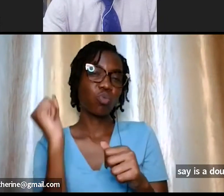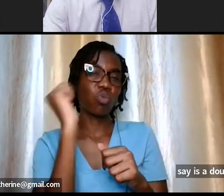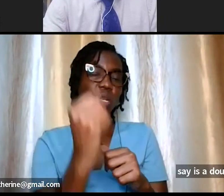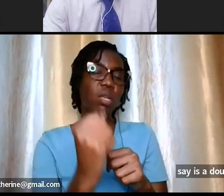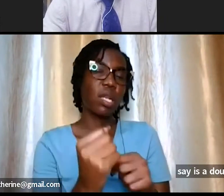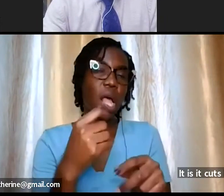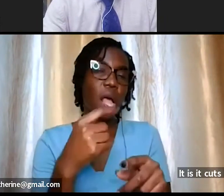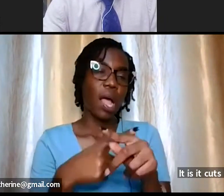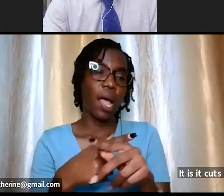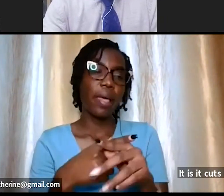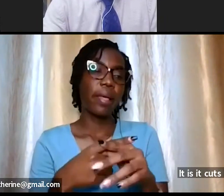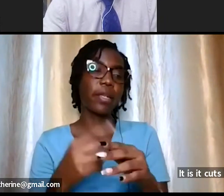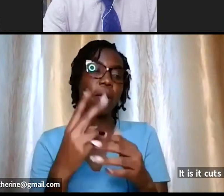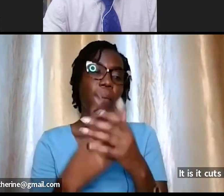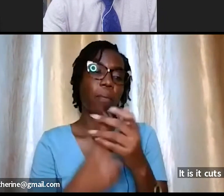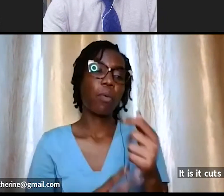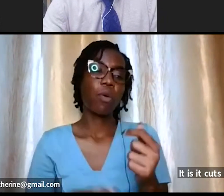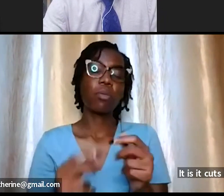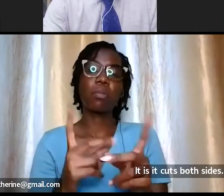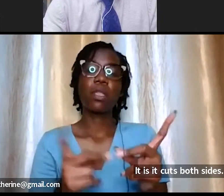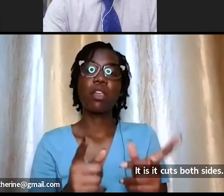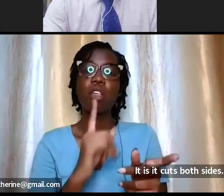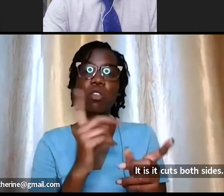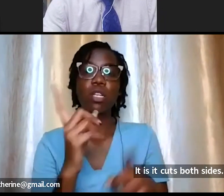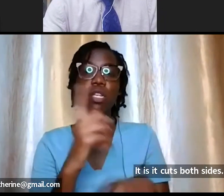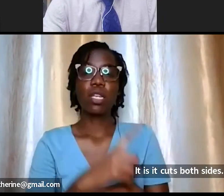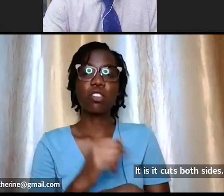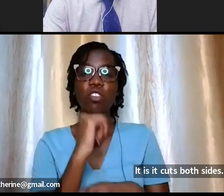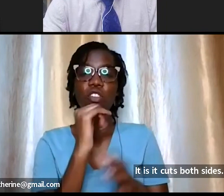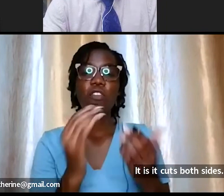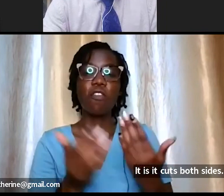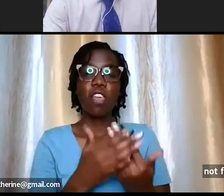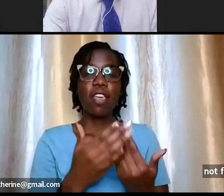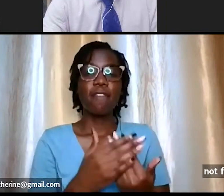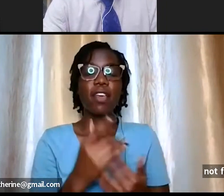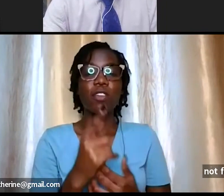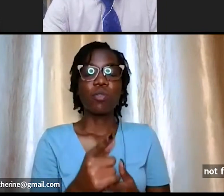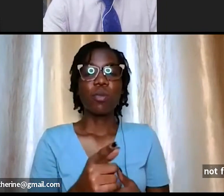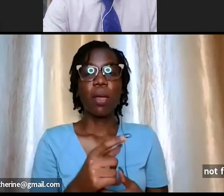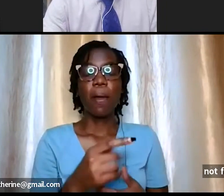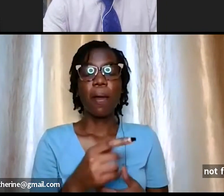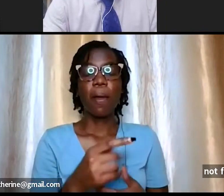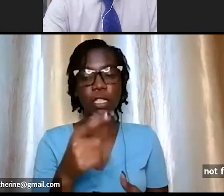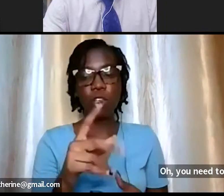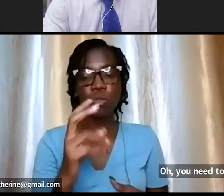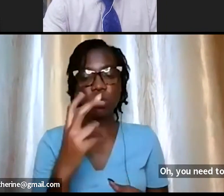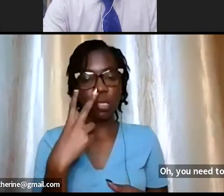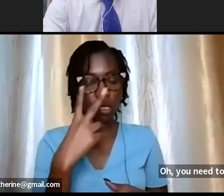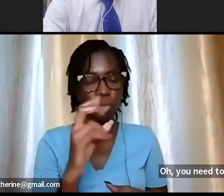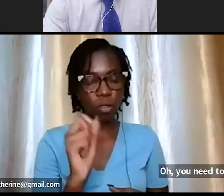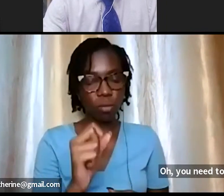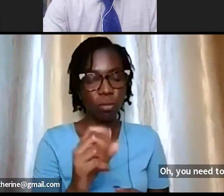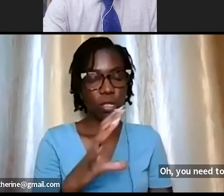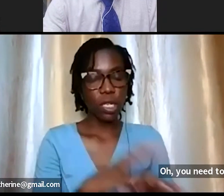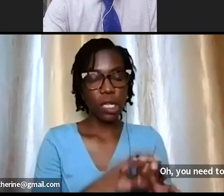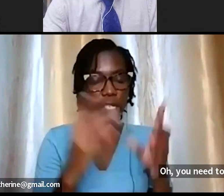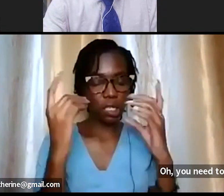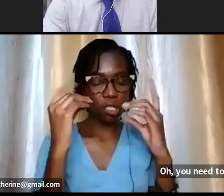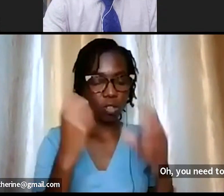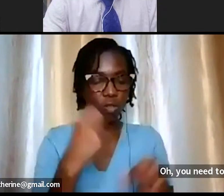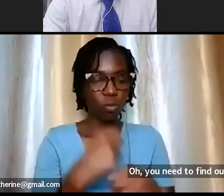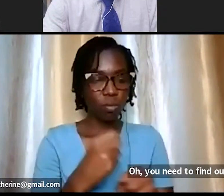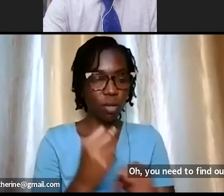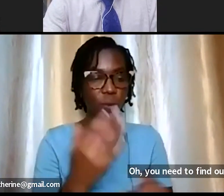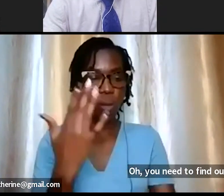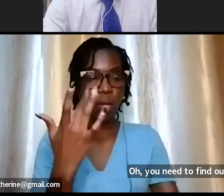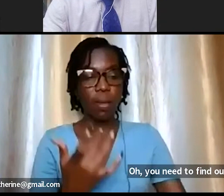days that it does not favor you, you need to find out why exactly that decision is being made, because I can tell you